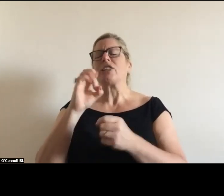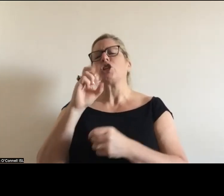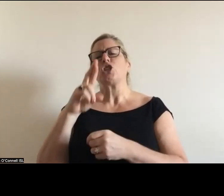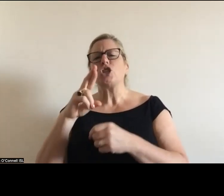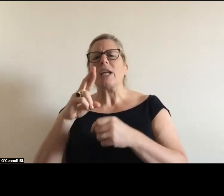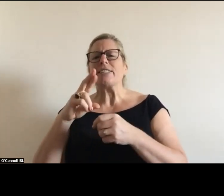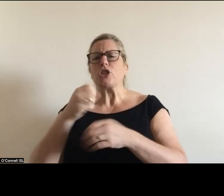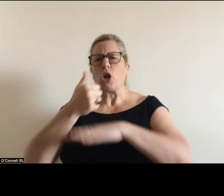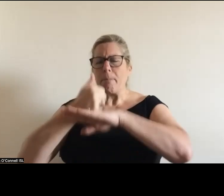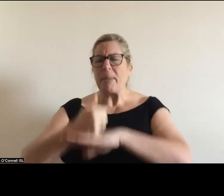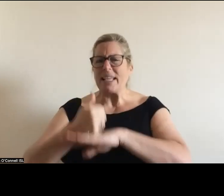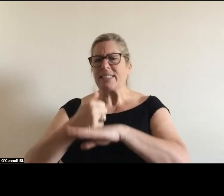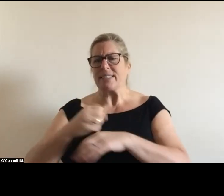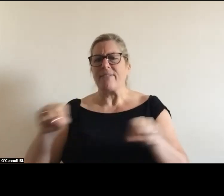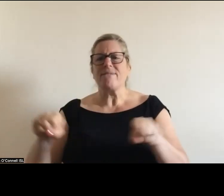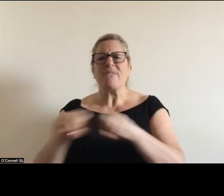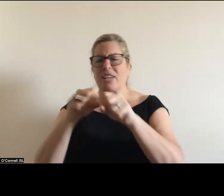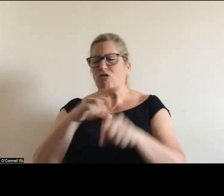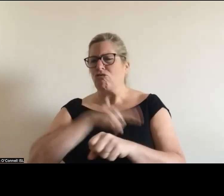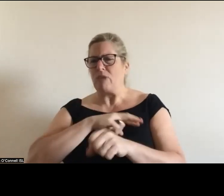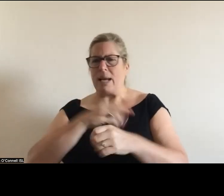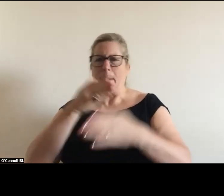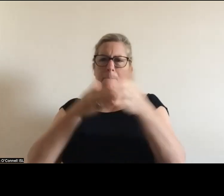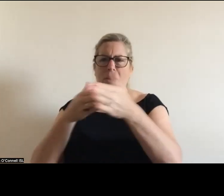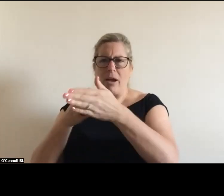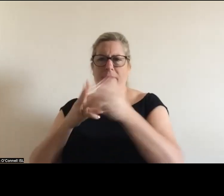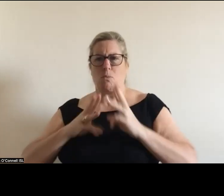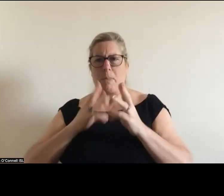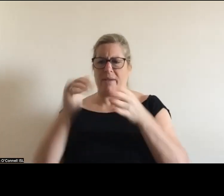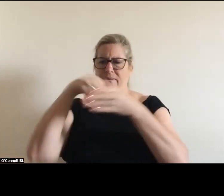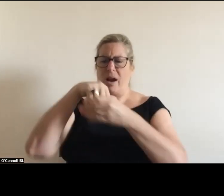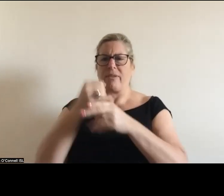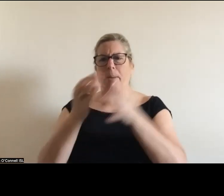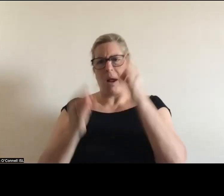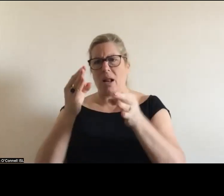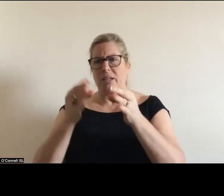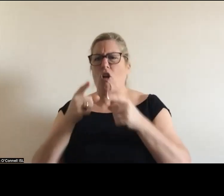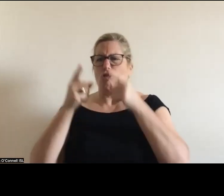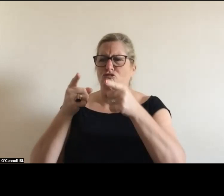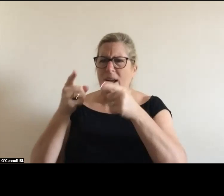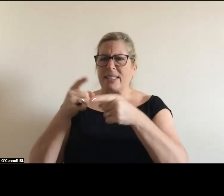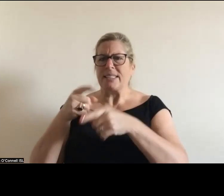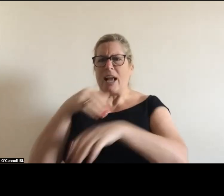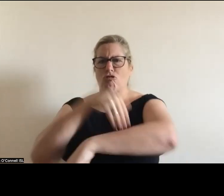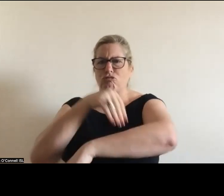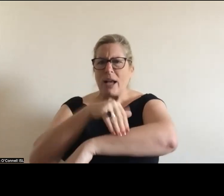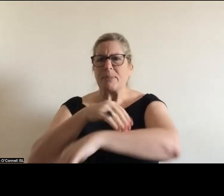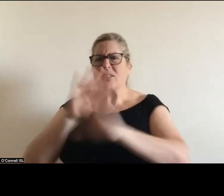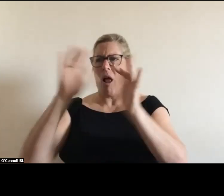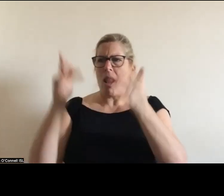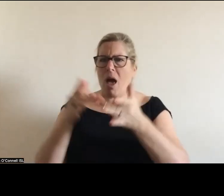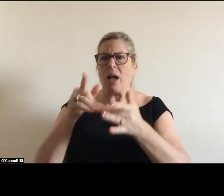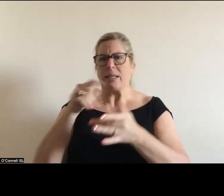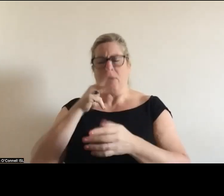representatives remain a real barrier to achieving gender equality in politics. Threats and harassment, particularly online, act as a deterrent to women